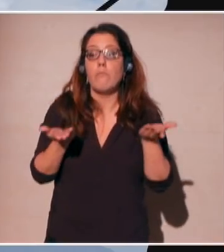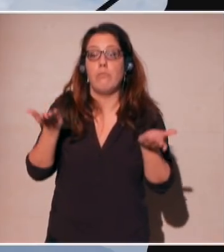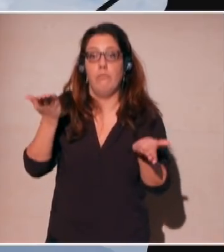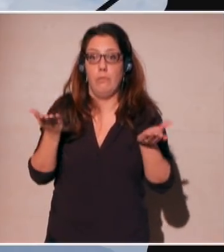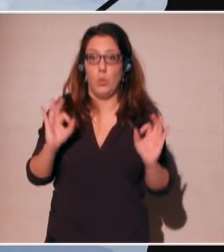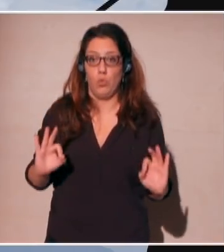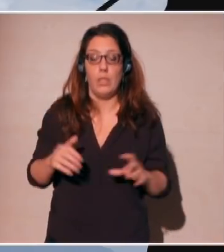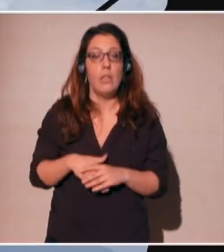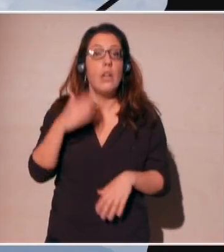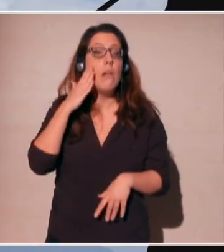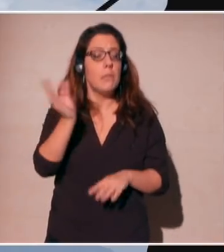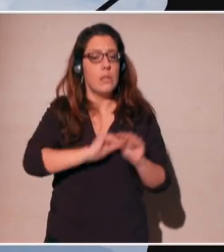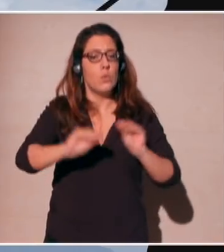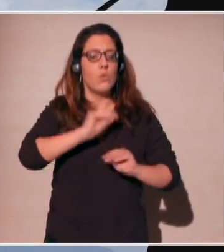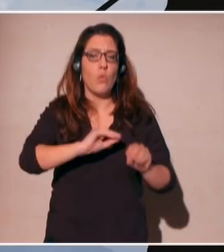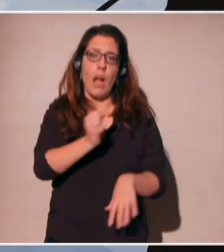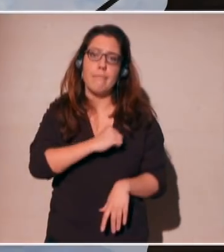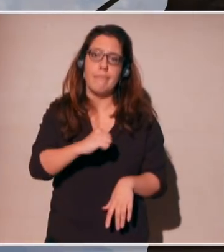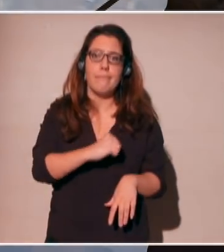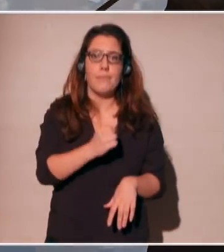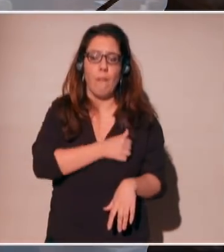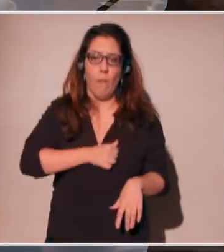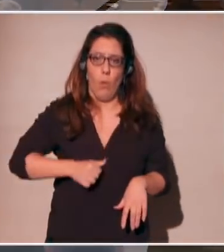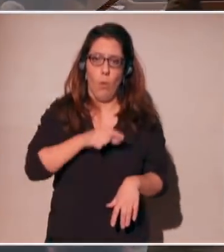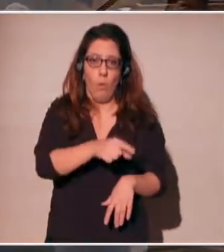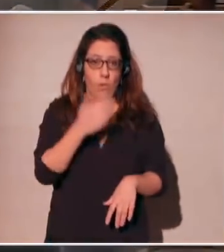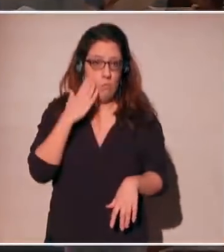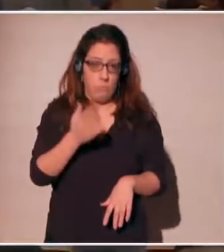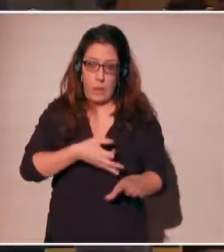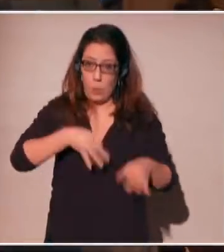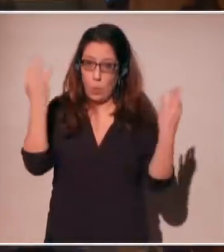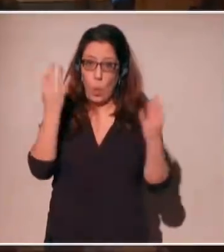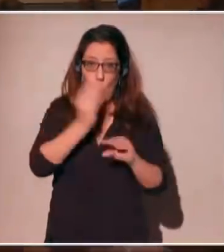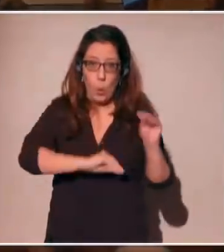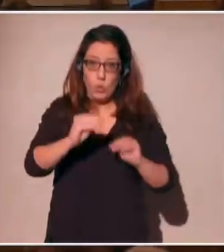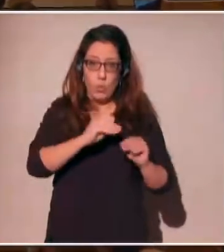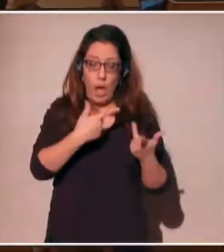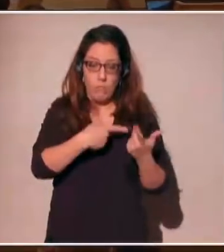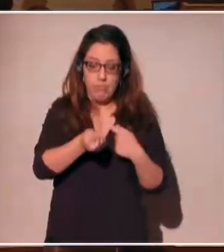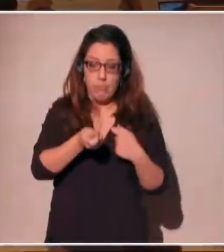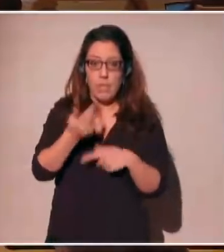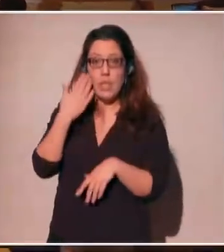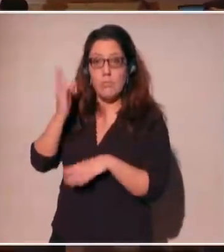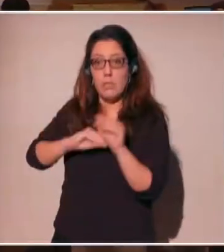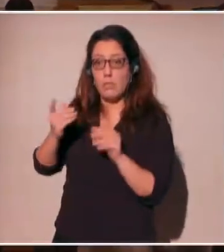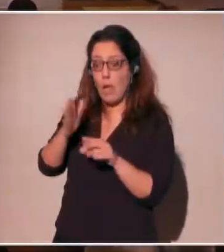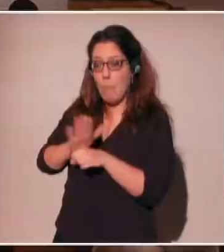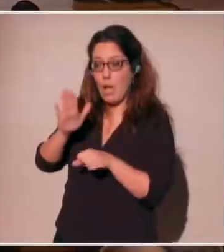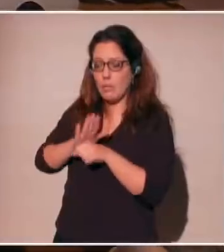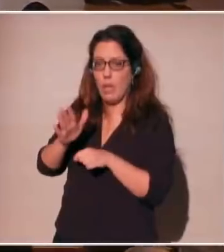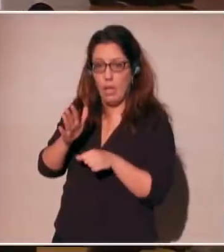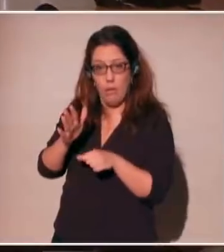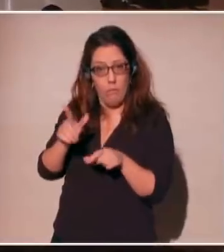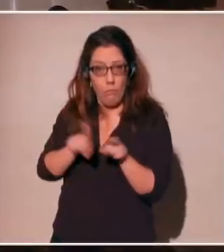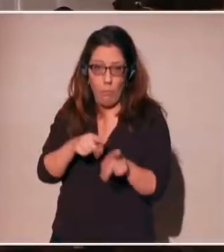too much is bad, too little is dangerous. And the individual optimal